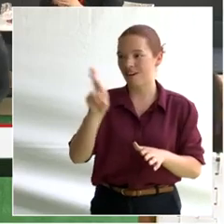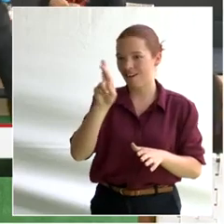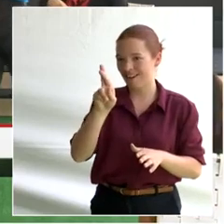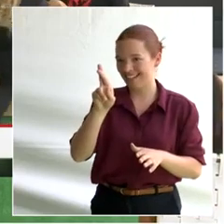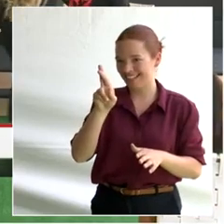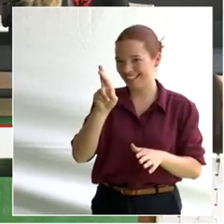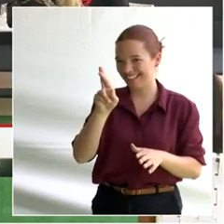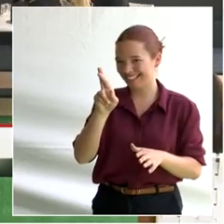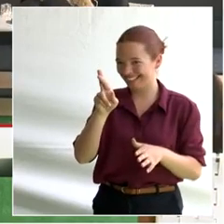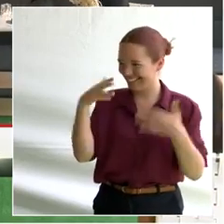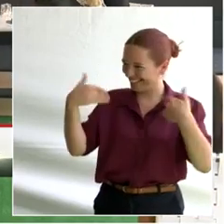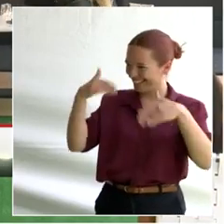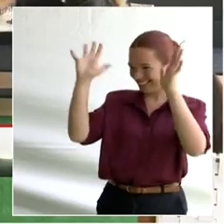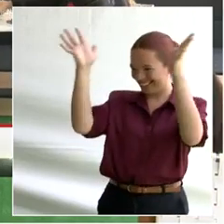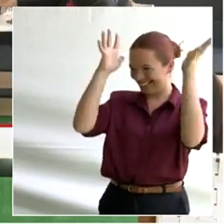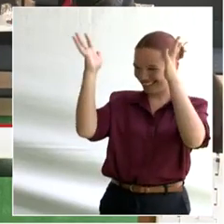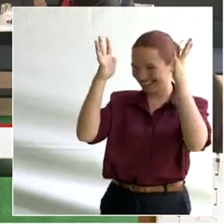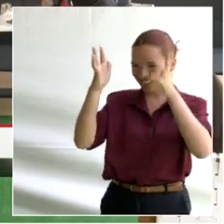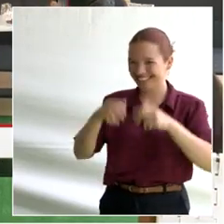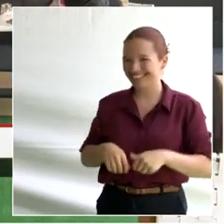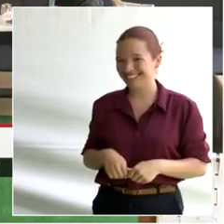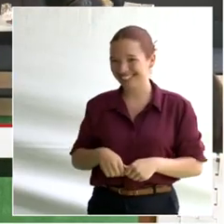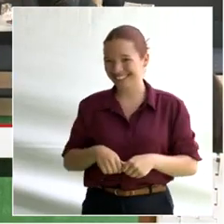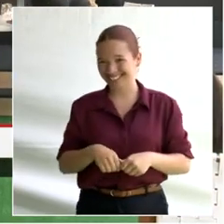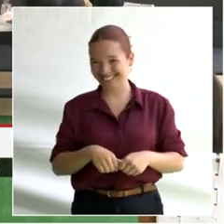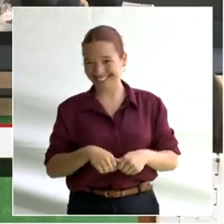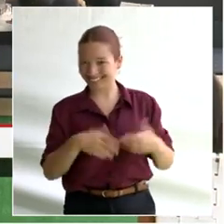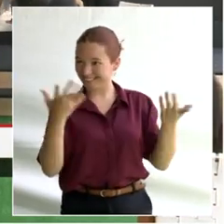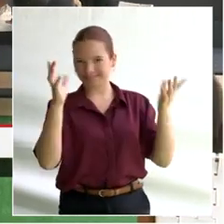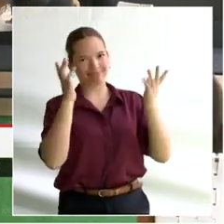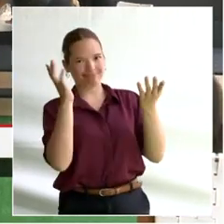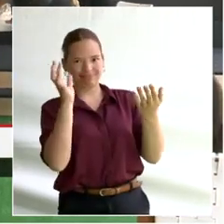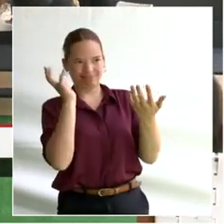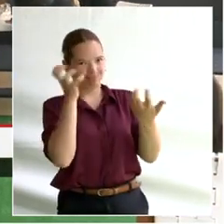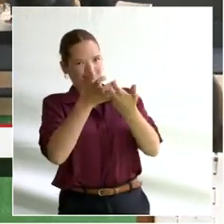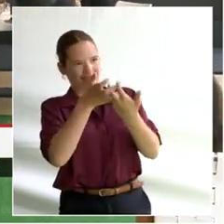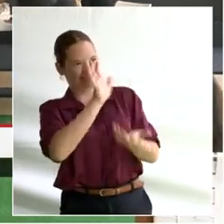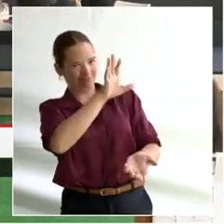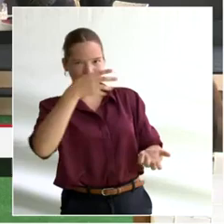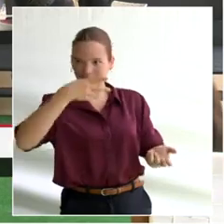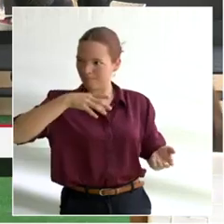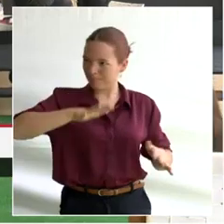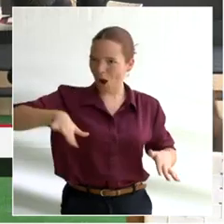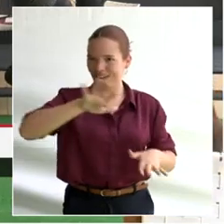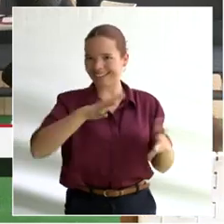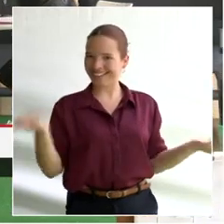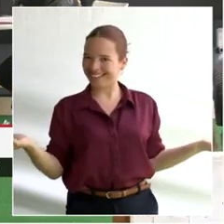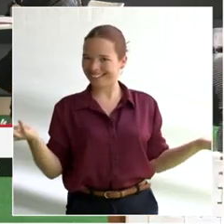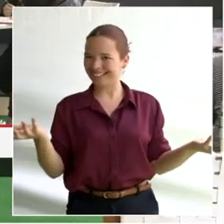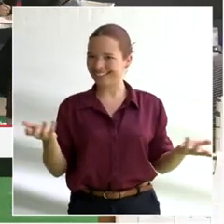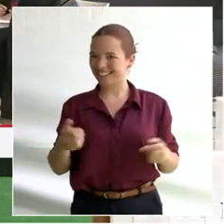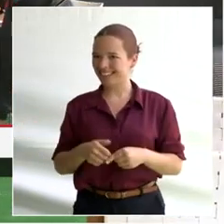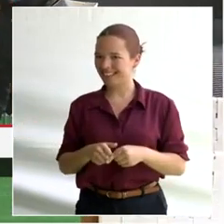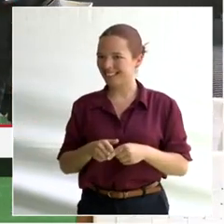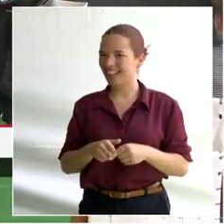in a park. We are. Department of Parks and Recreation. I think I'm learning the abbreviations.